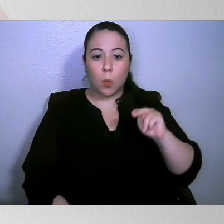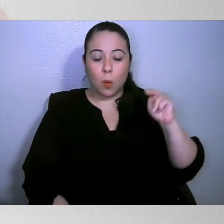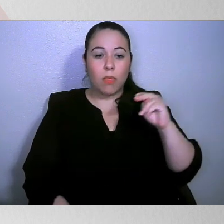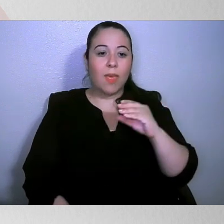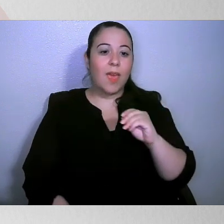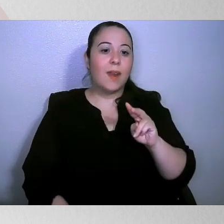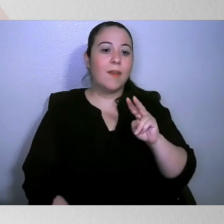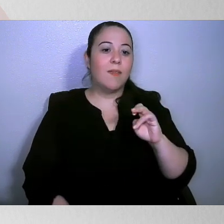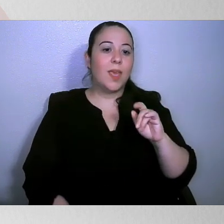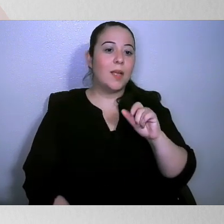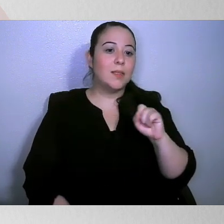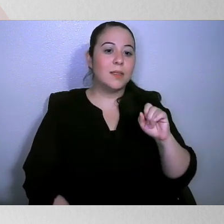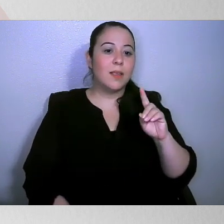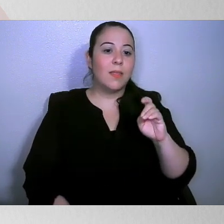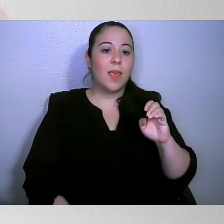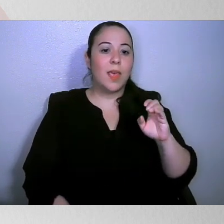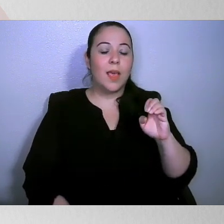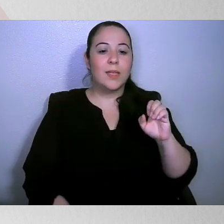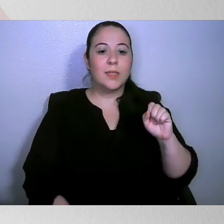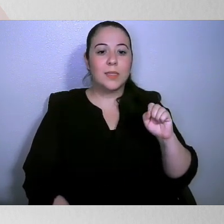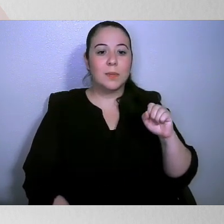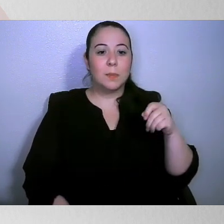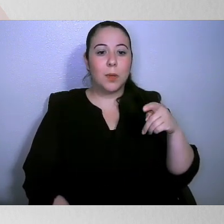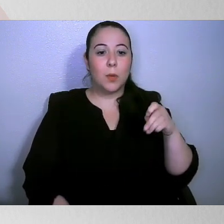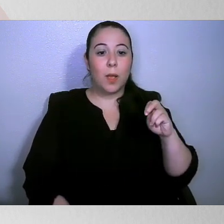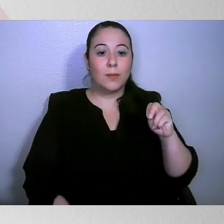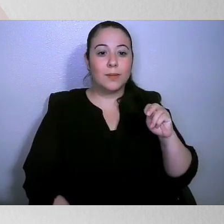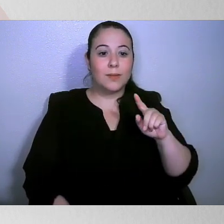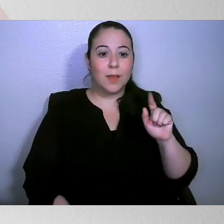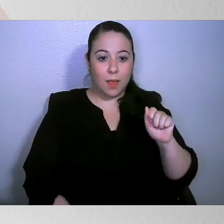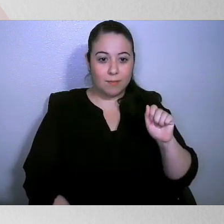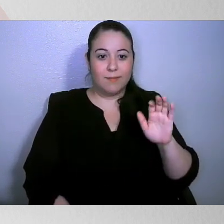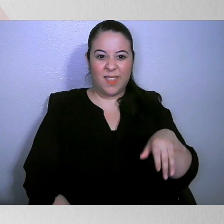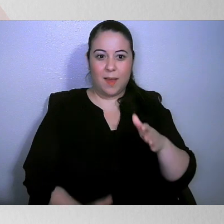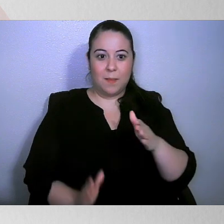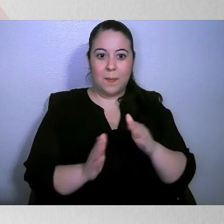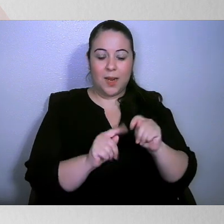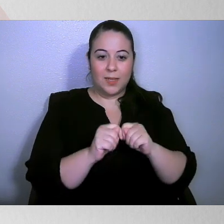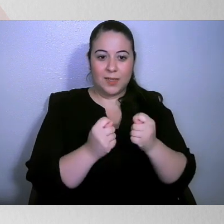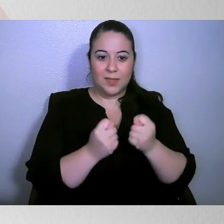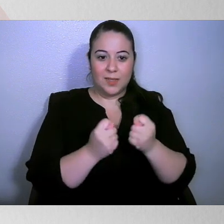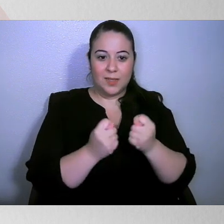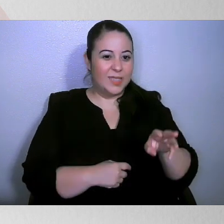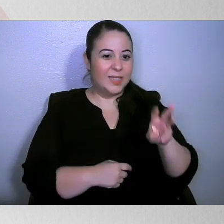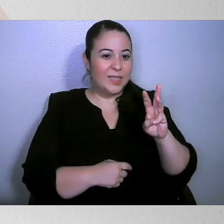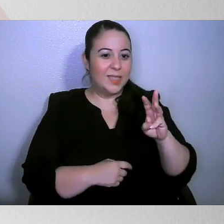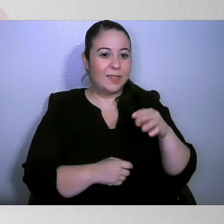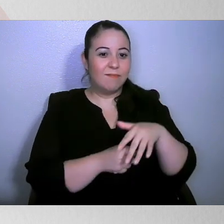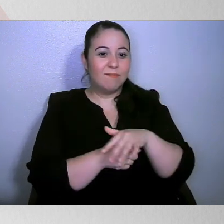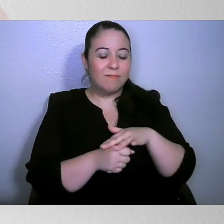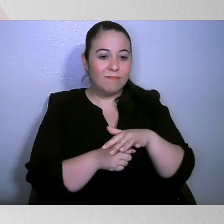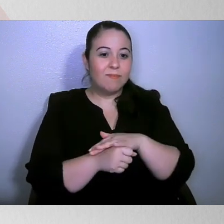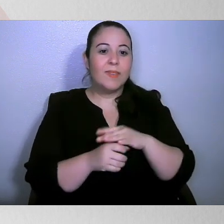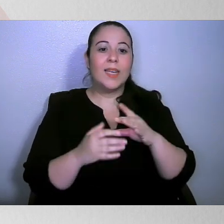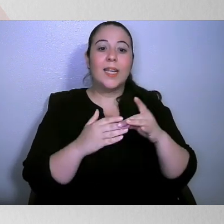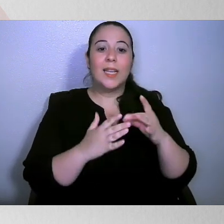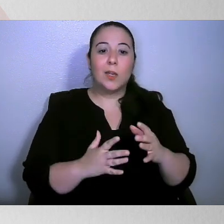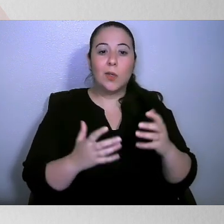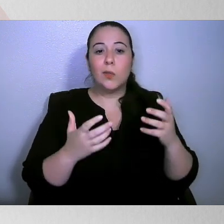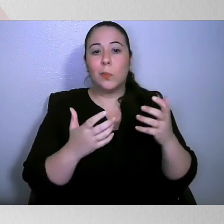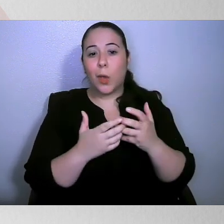The work on this sub-area plan has been led by a planning team made up of 6 neighborhood leaders and residents, as well as partners representing